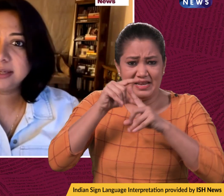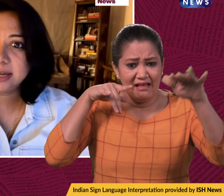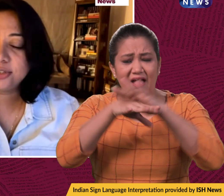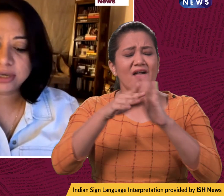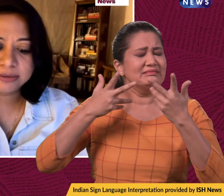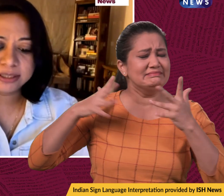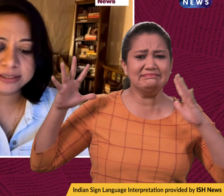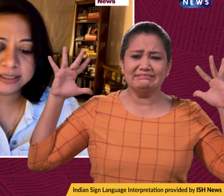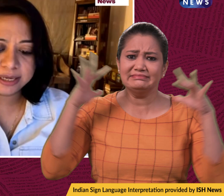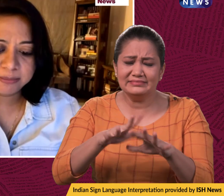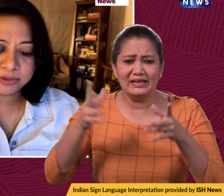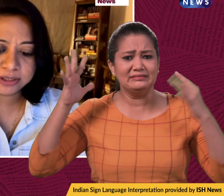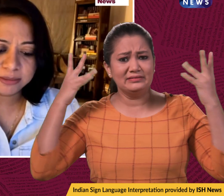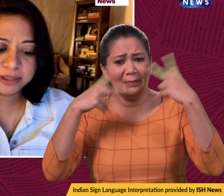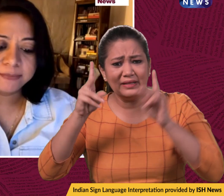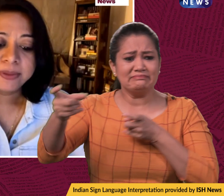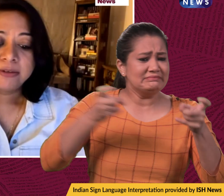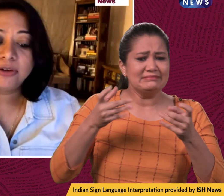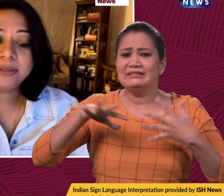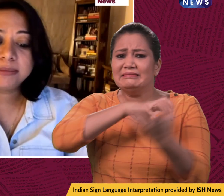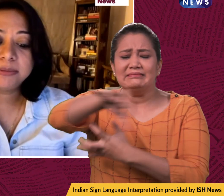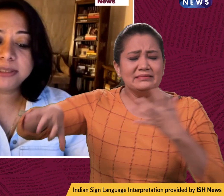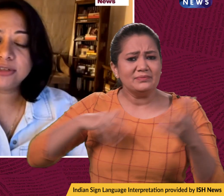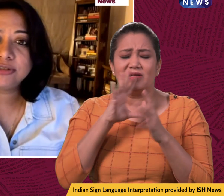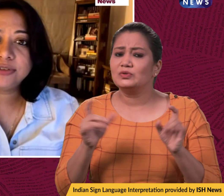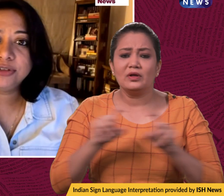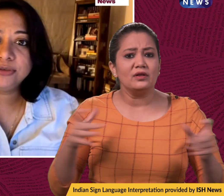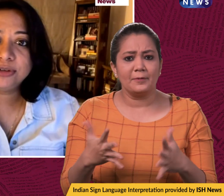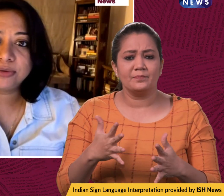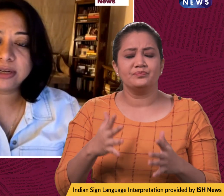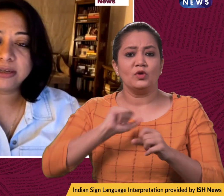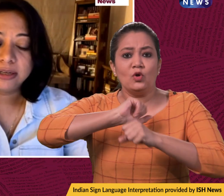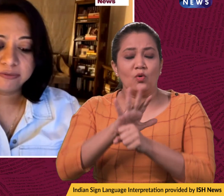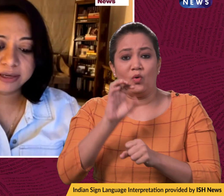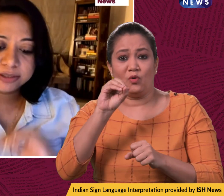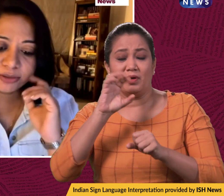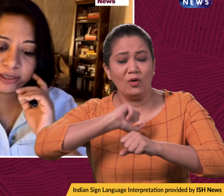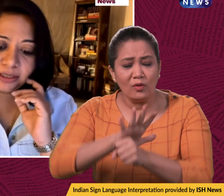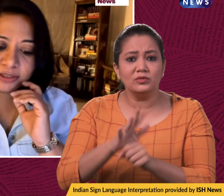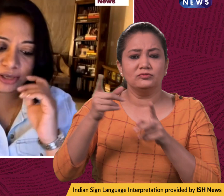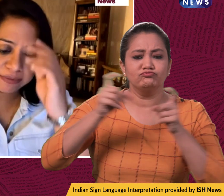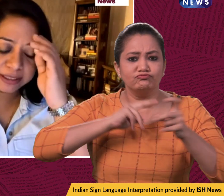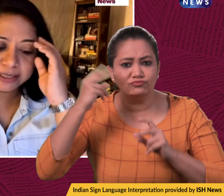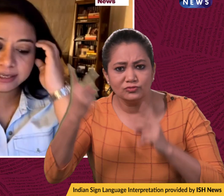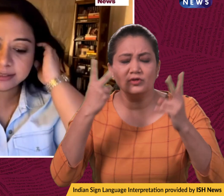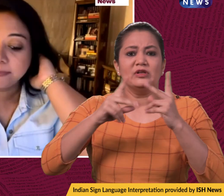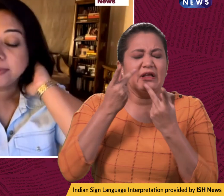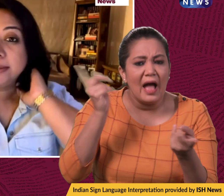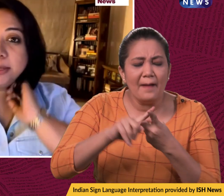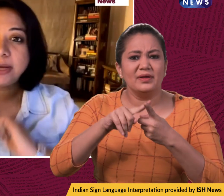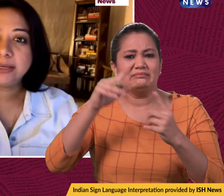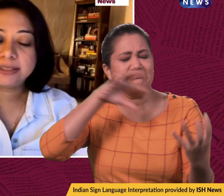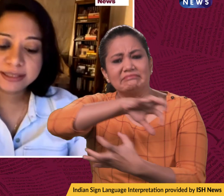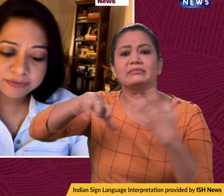and large crowding at Delhi Airport's terminal, following the implementation of the new coronavirus-related travel guidelines.